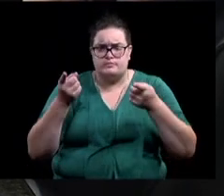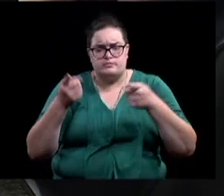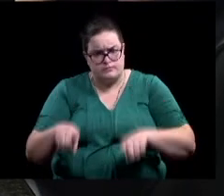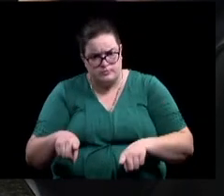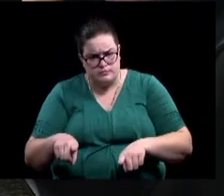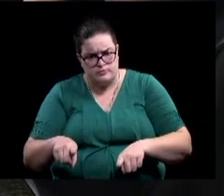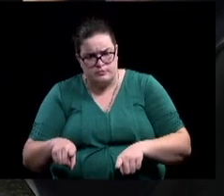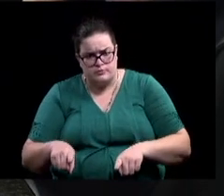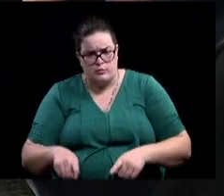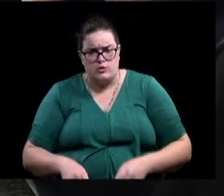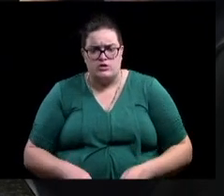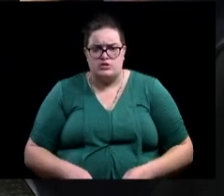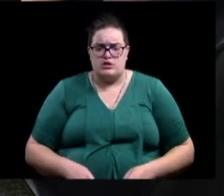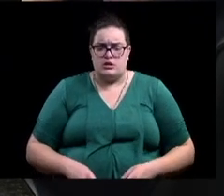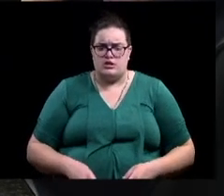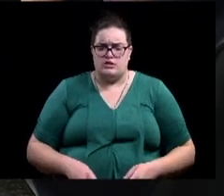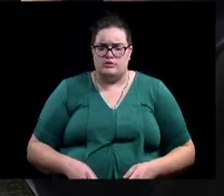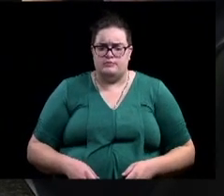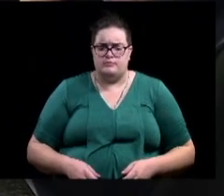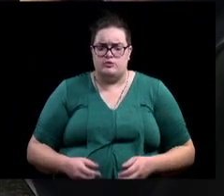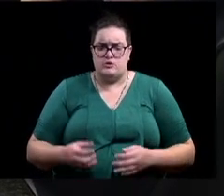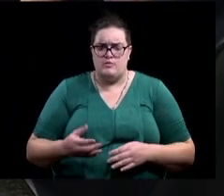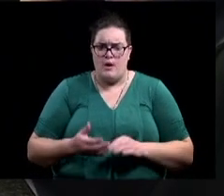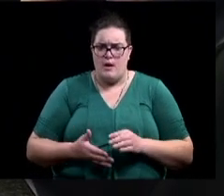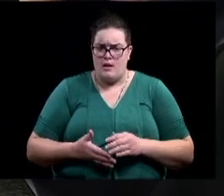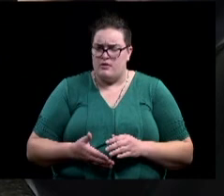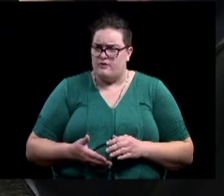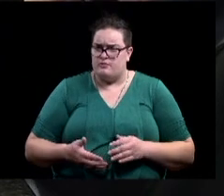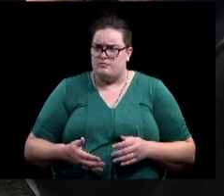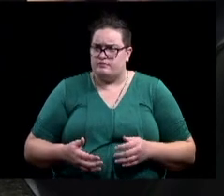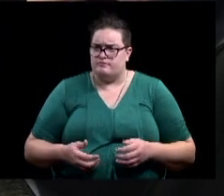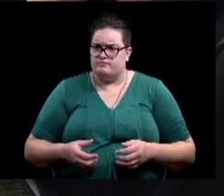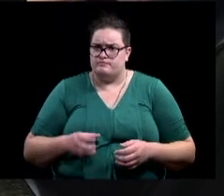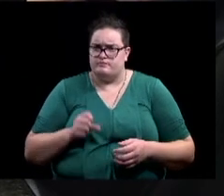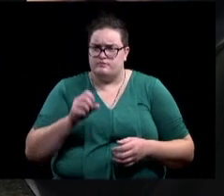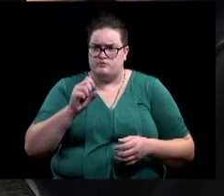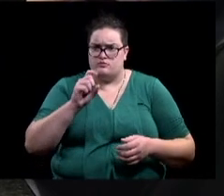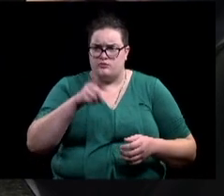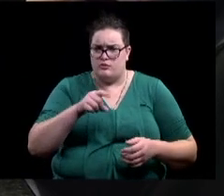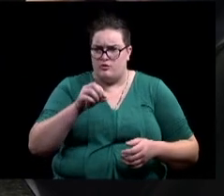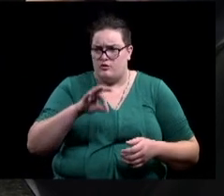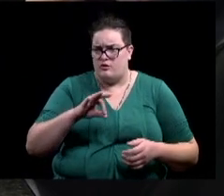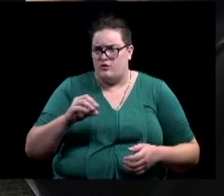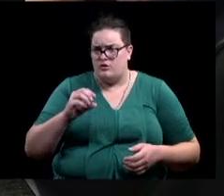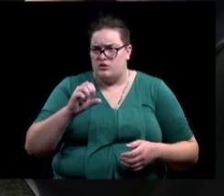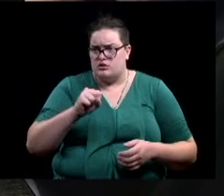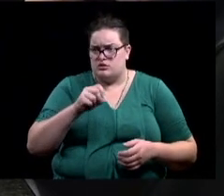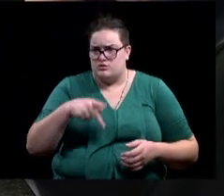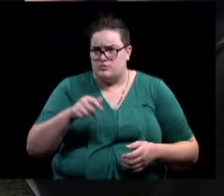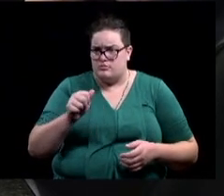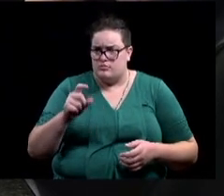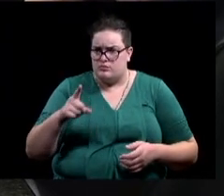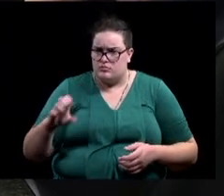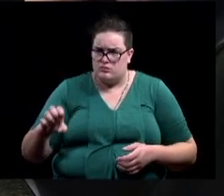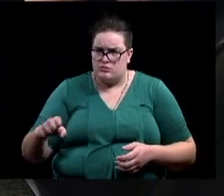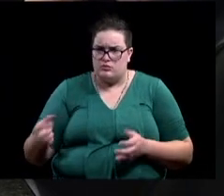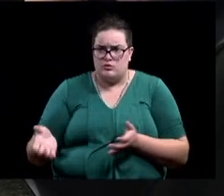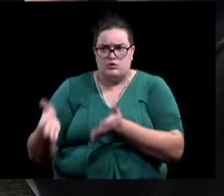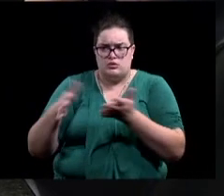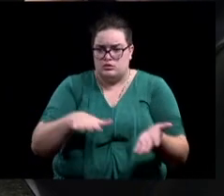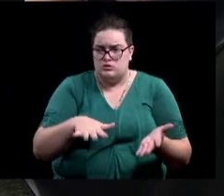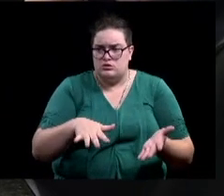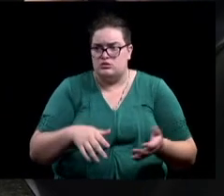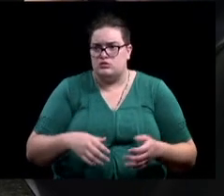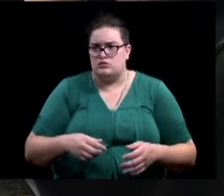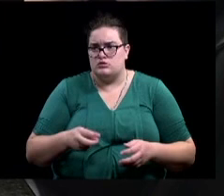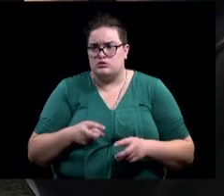1400 block of Spate, where the officer got out of her car and the suspect was